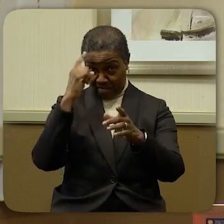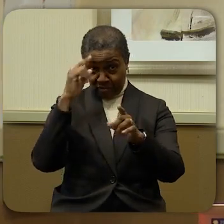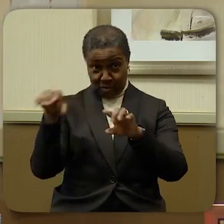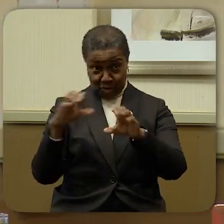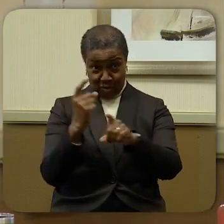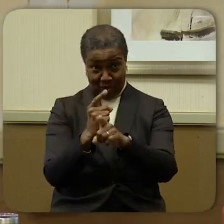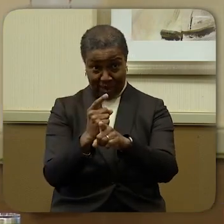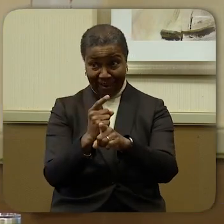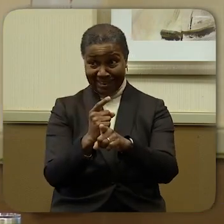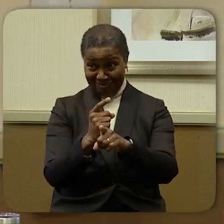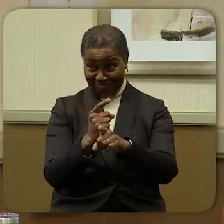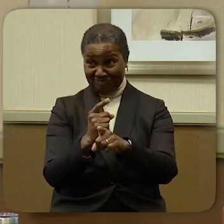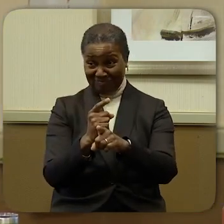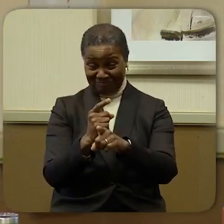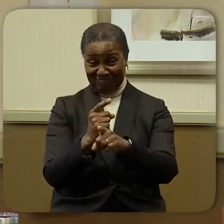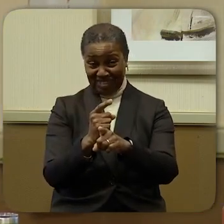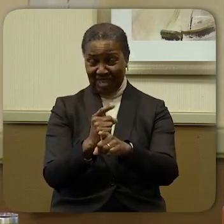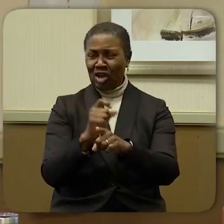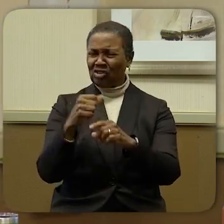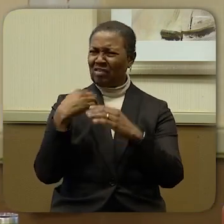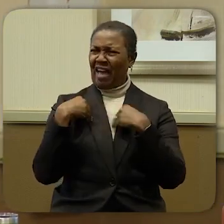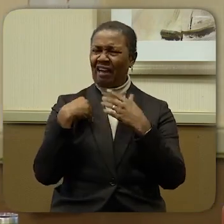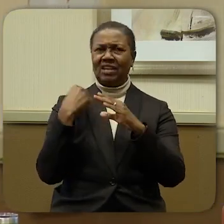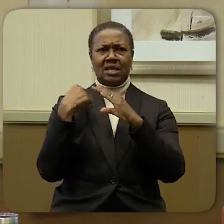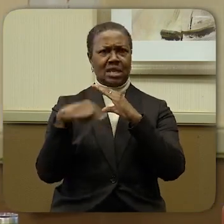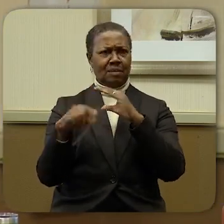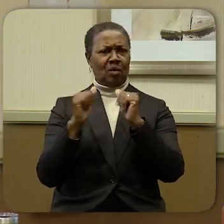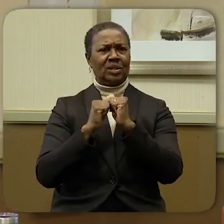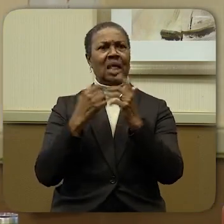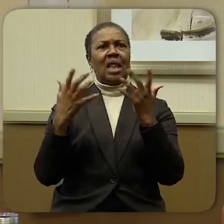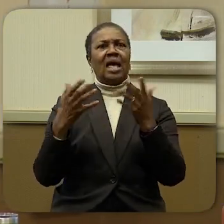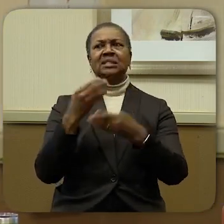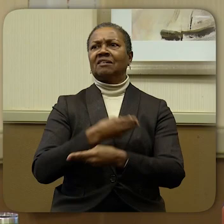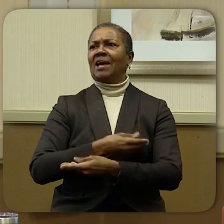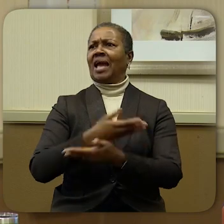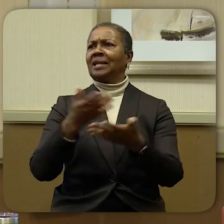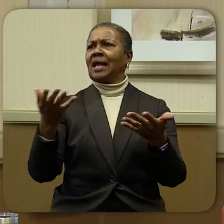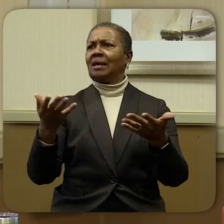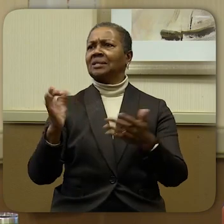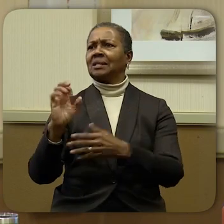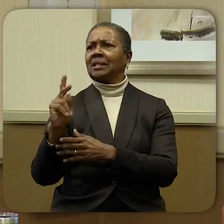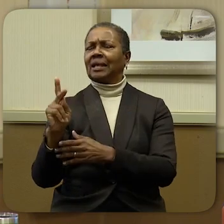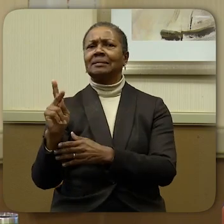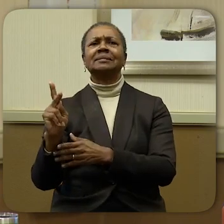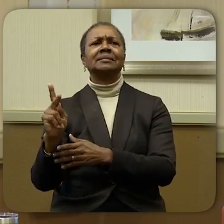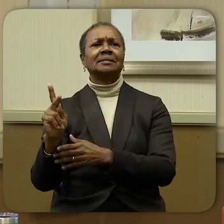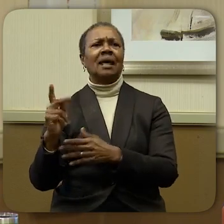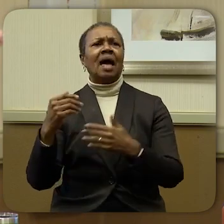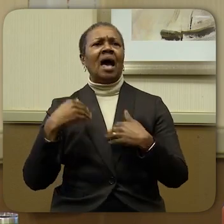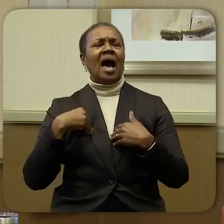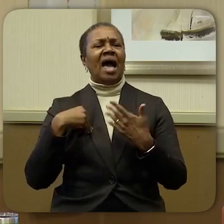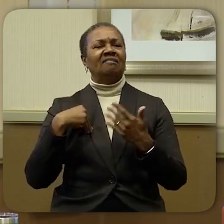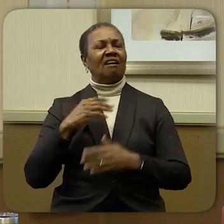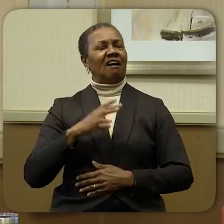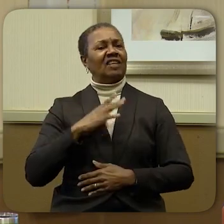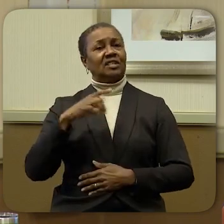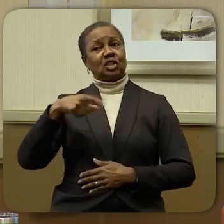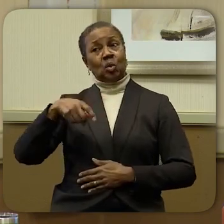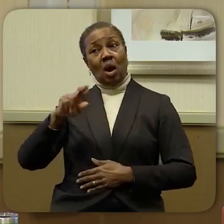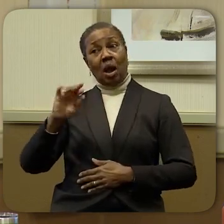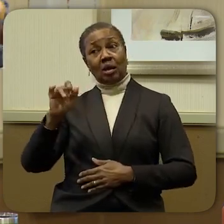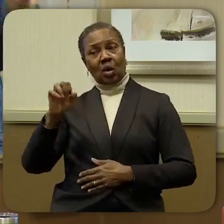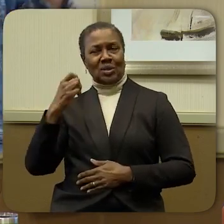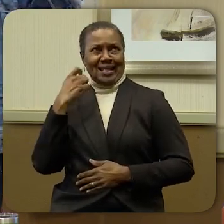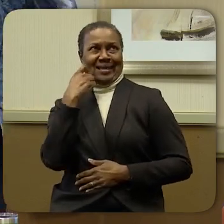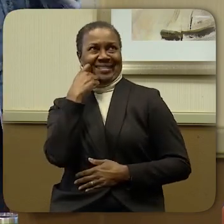great. So you should have gotten an email with lots of handouts and the links to that, and I have a fancy QR code that I just